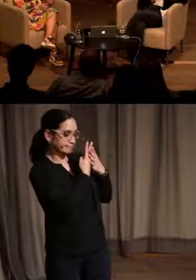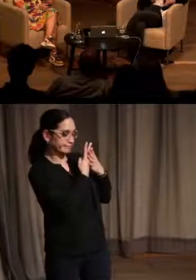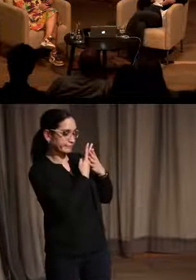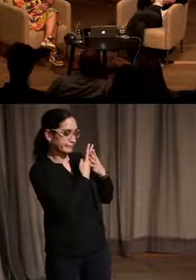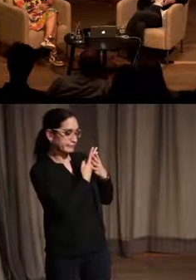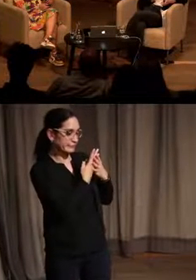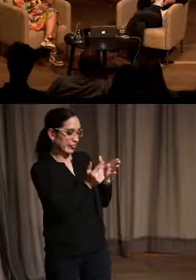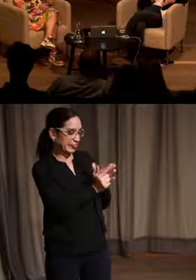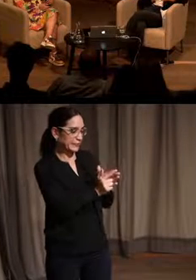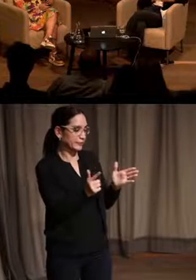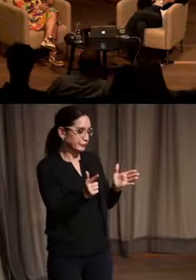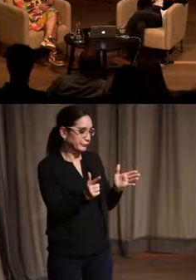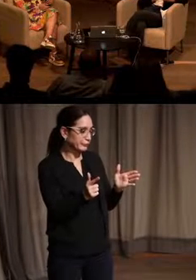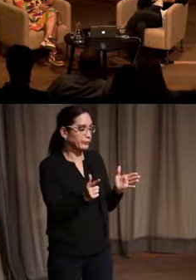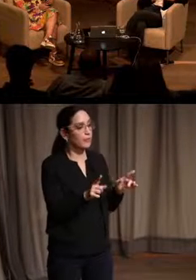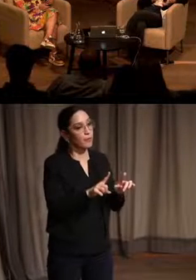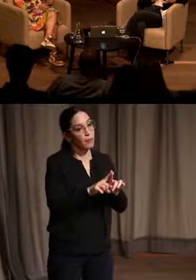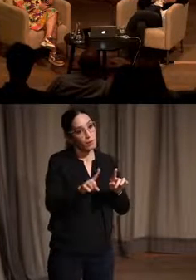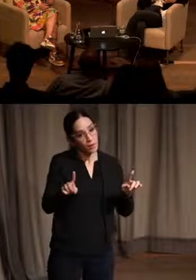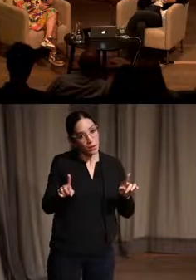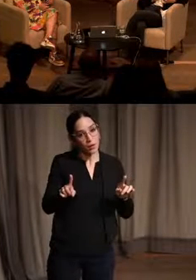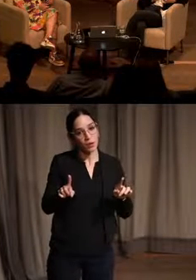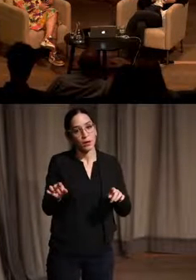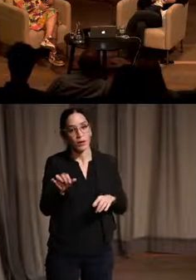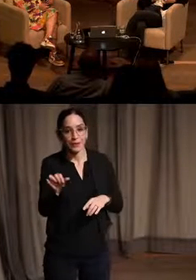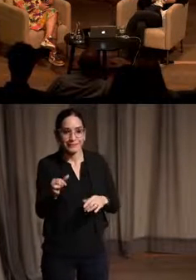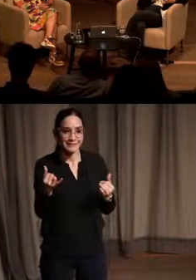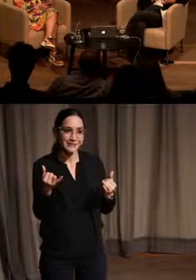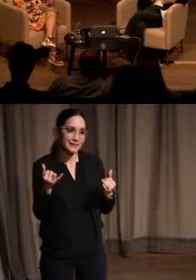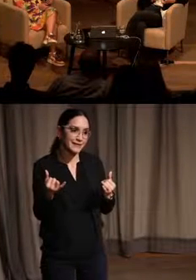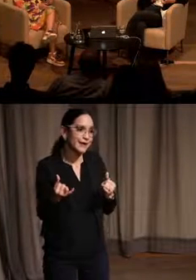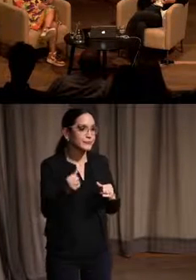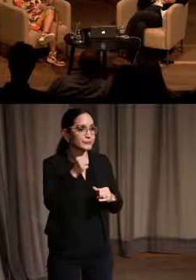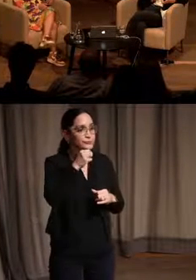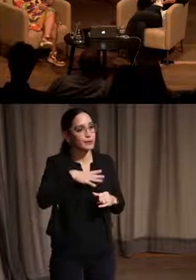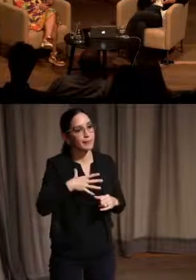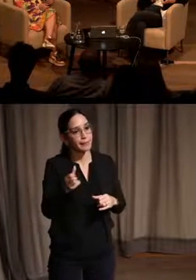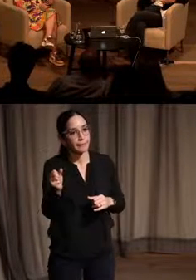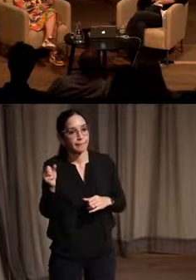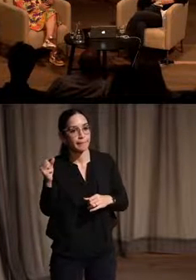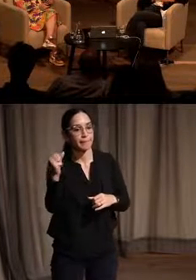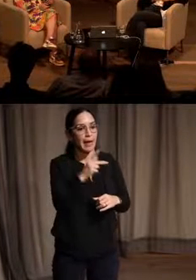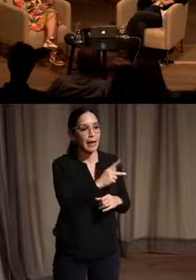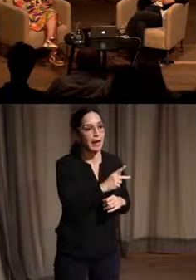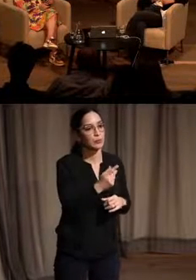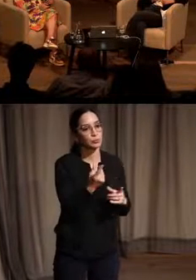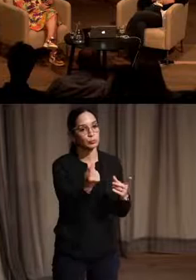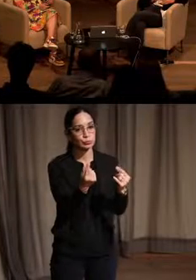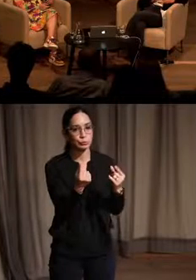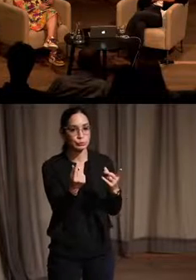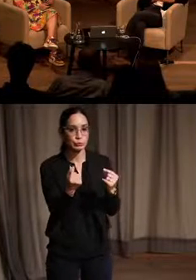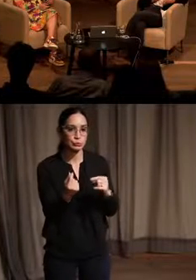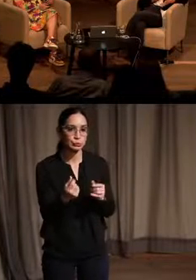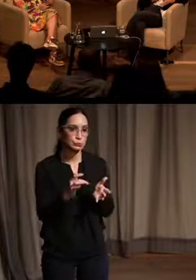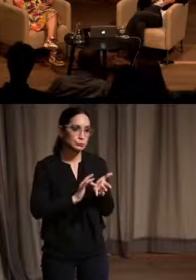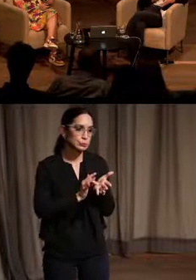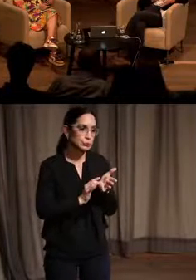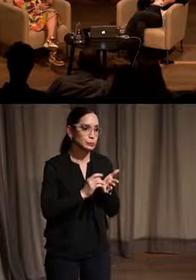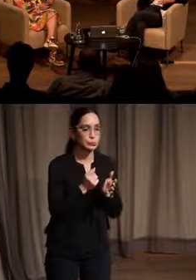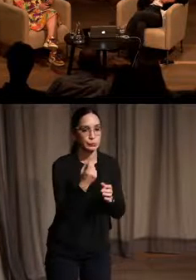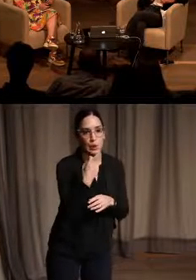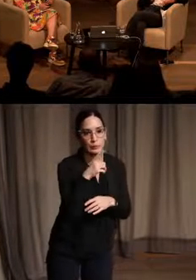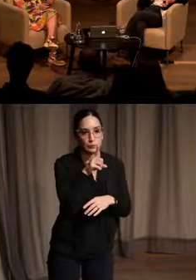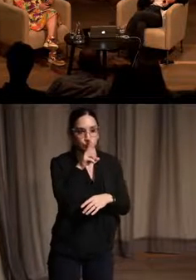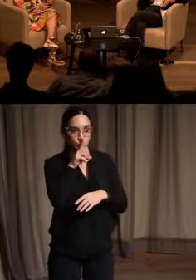also, it's now women aren't going back to like the hangar per se. What they are gonna do is just get pills, usually from the black